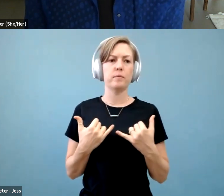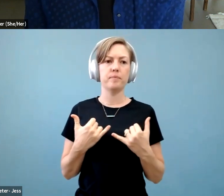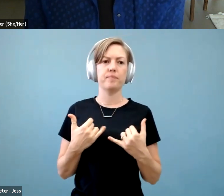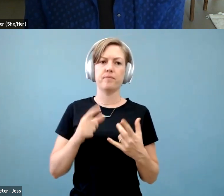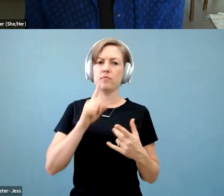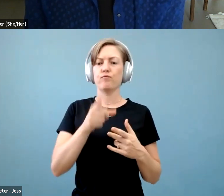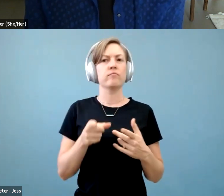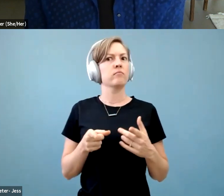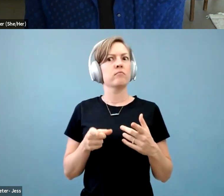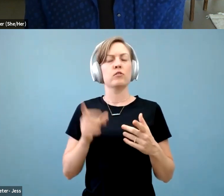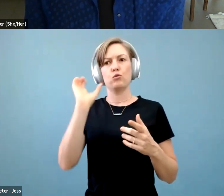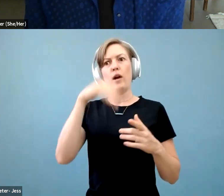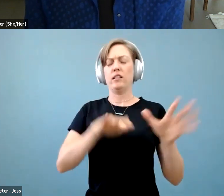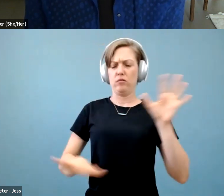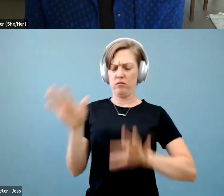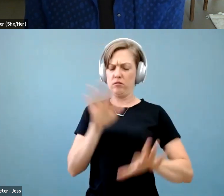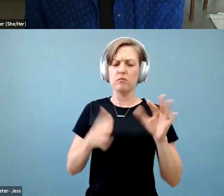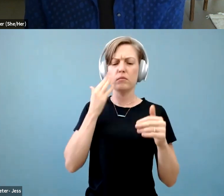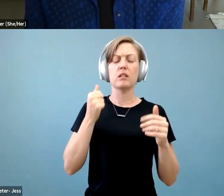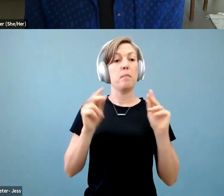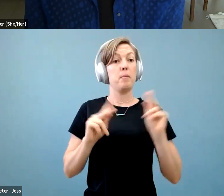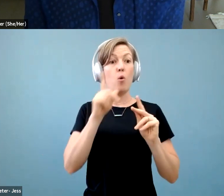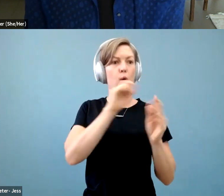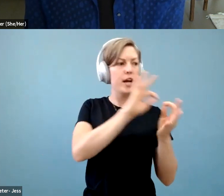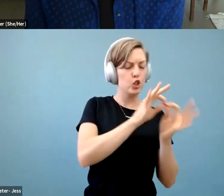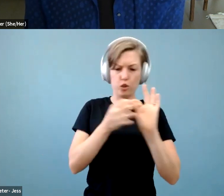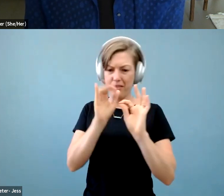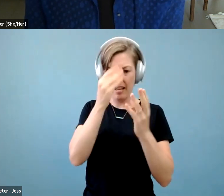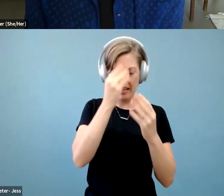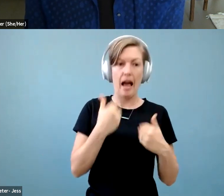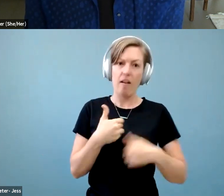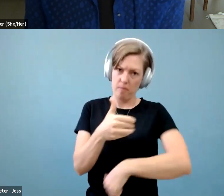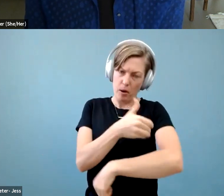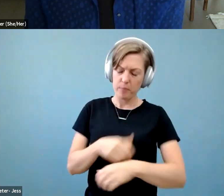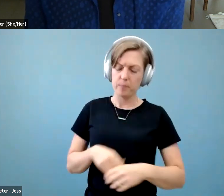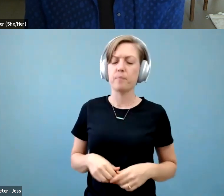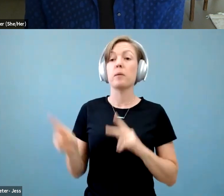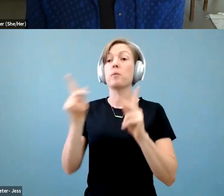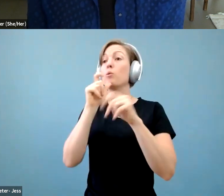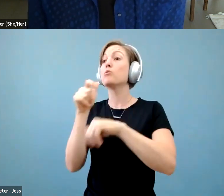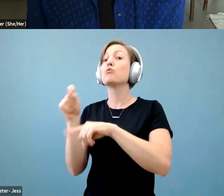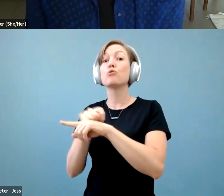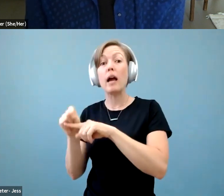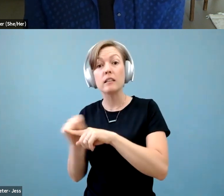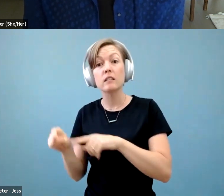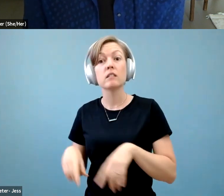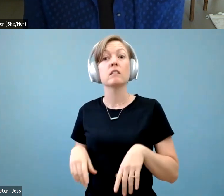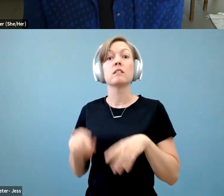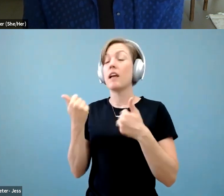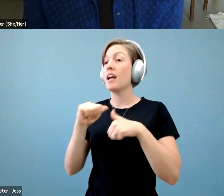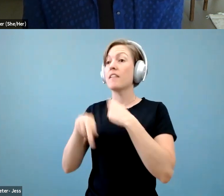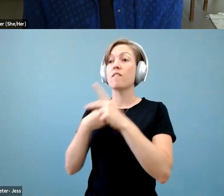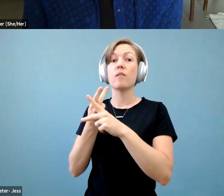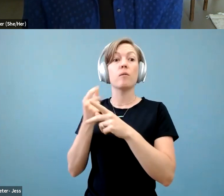really, really strange place because people who interpret that data have power. People who train any form of machine